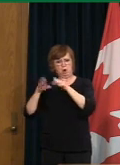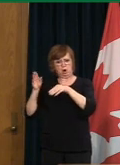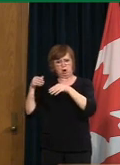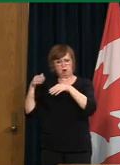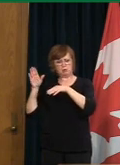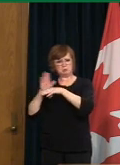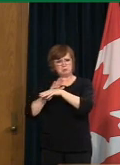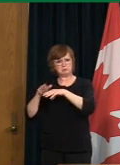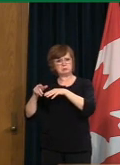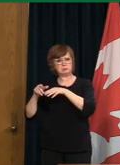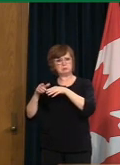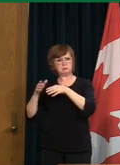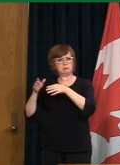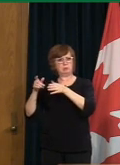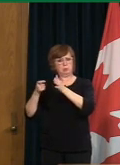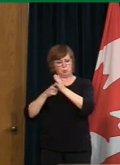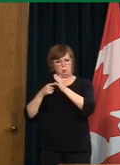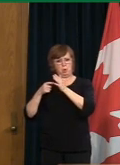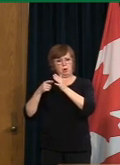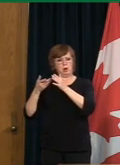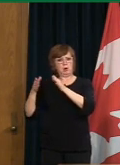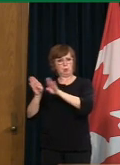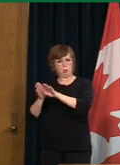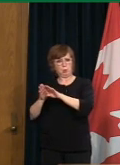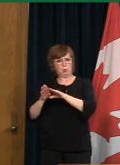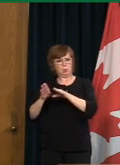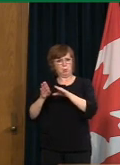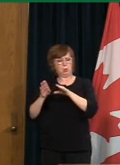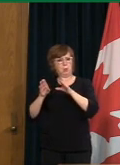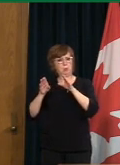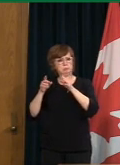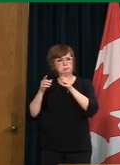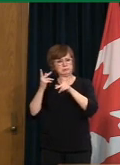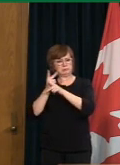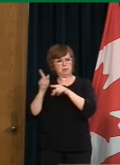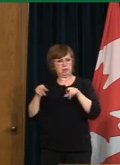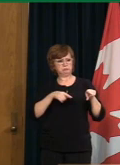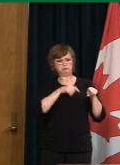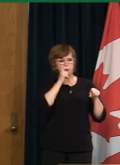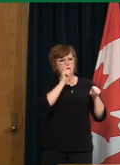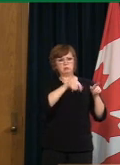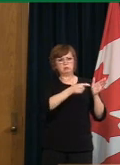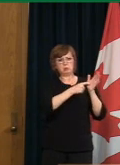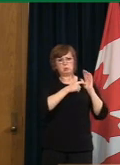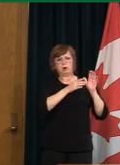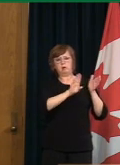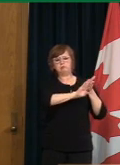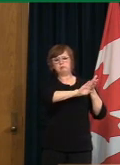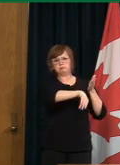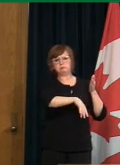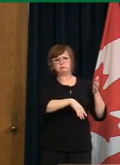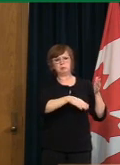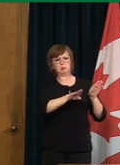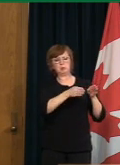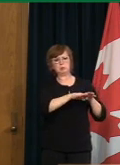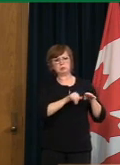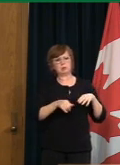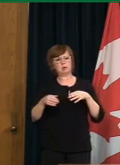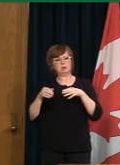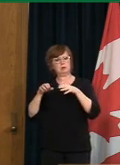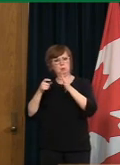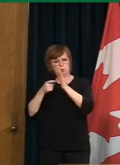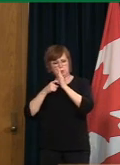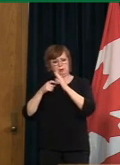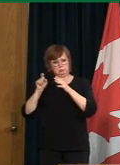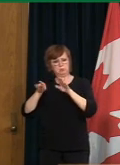restrictions and closures that we had back in the spring? Well, the reason is this. We do understand this virus better